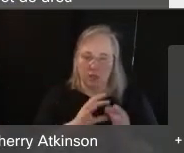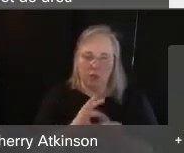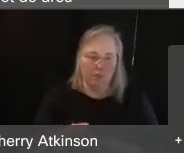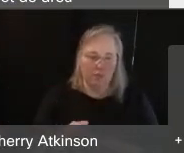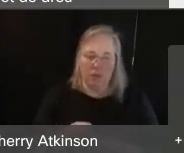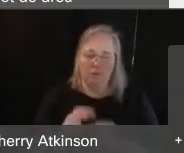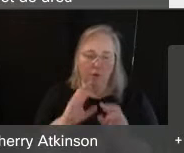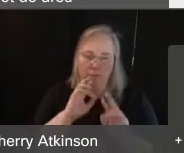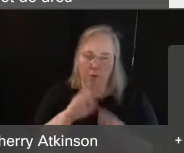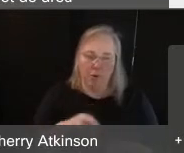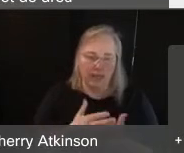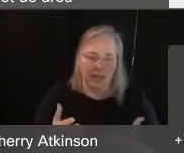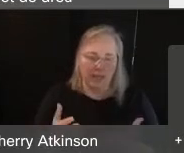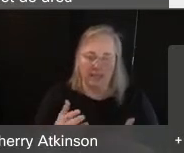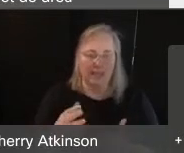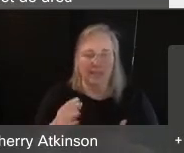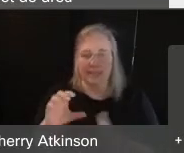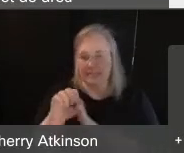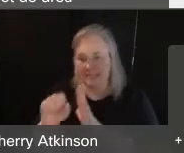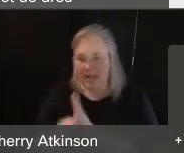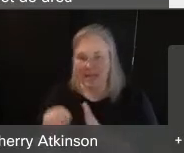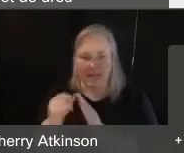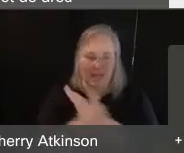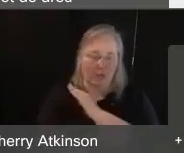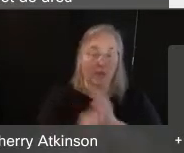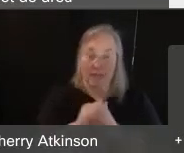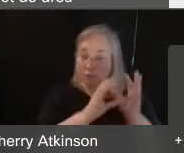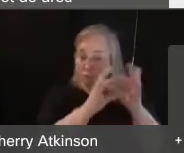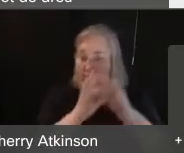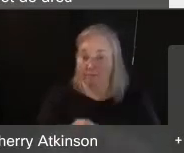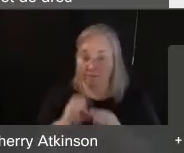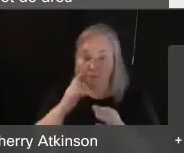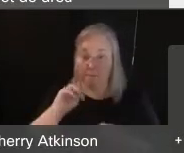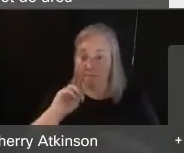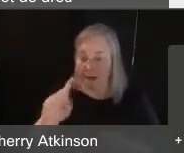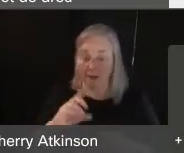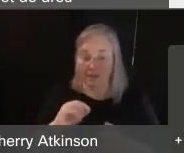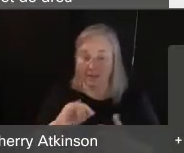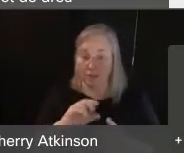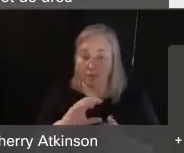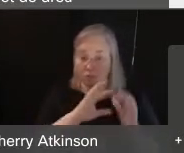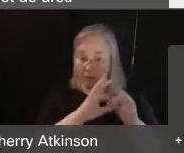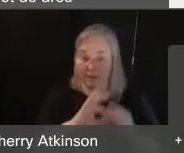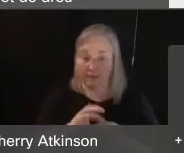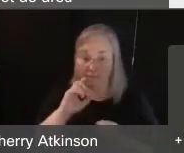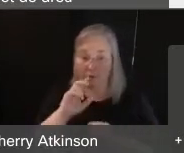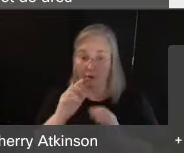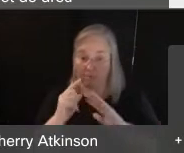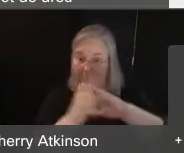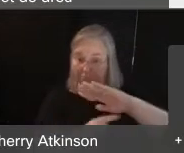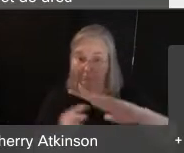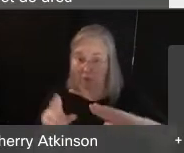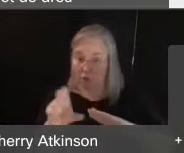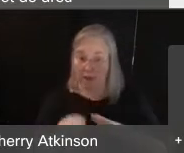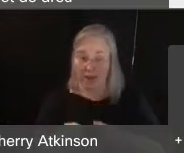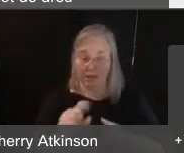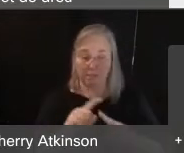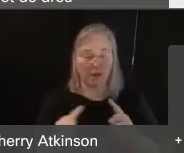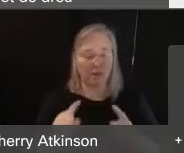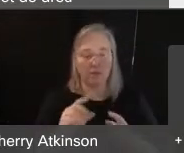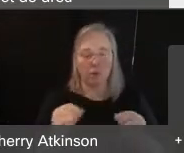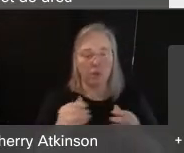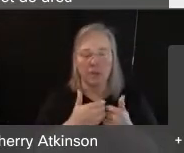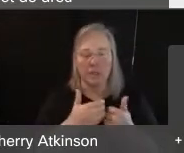why it's relevant for Maryland, and it's certainly relevant national. But there isn't the separate